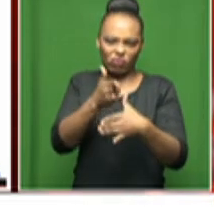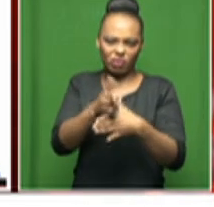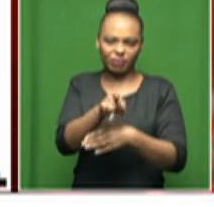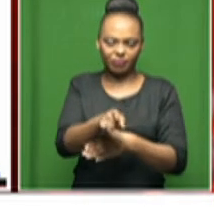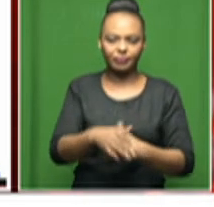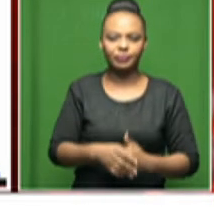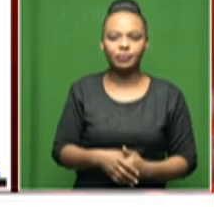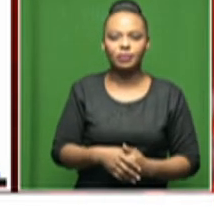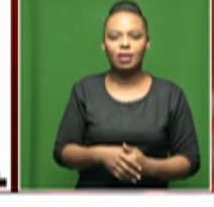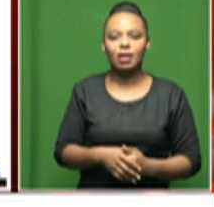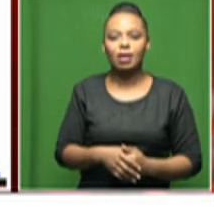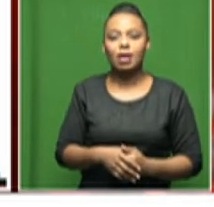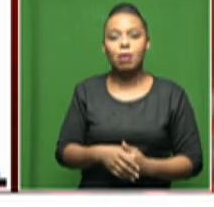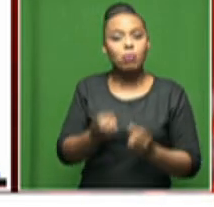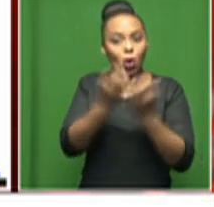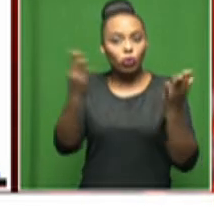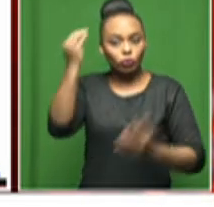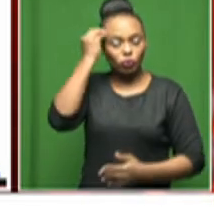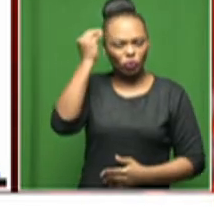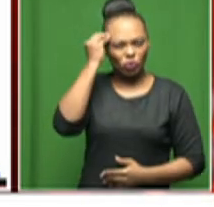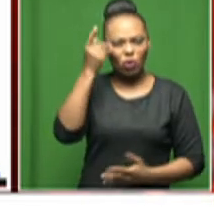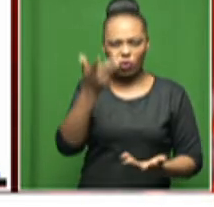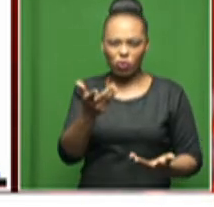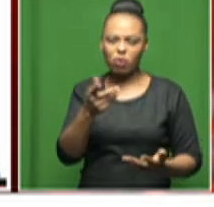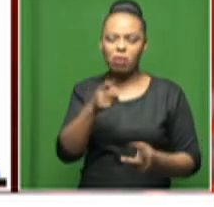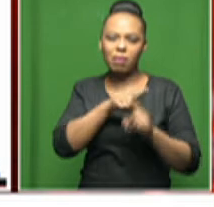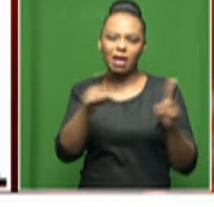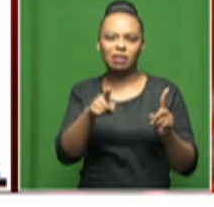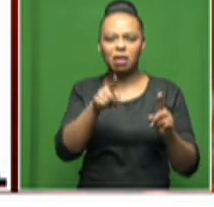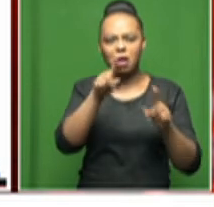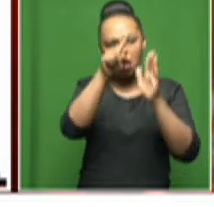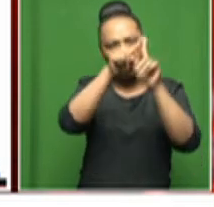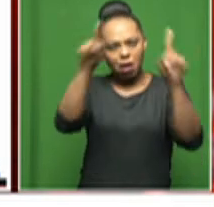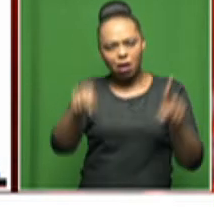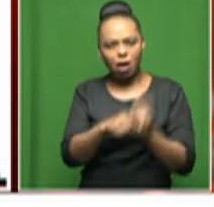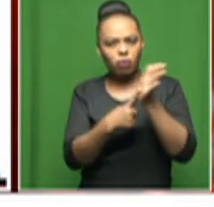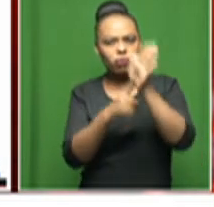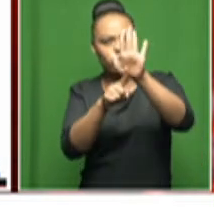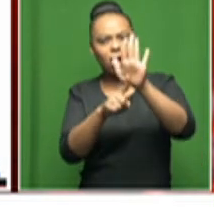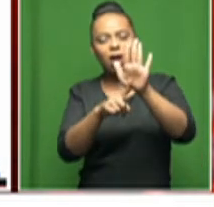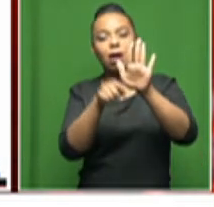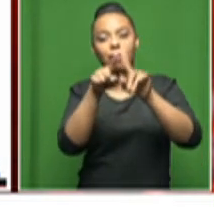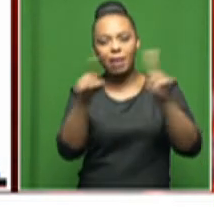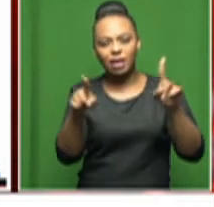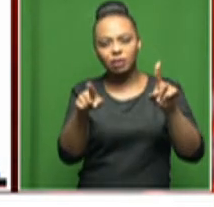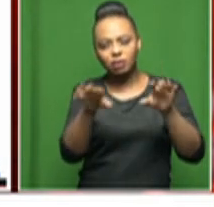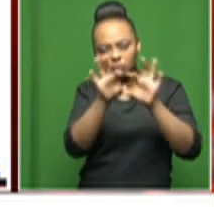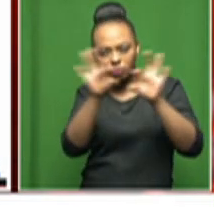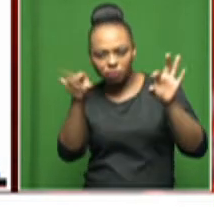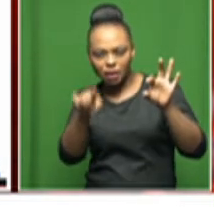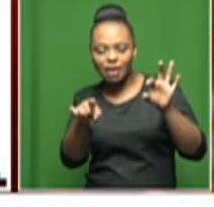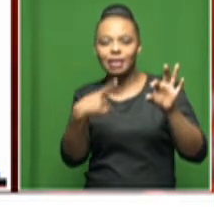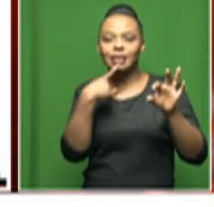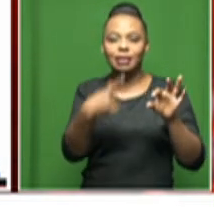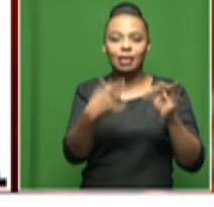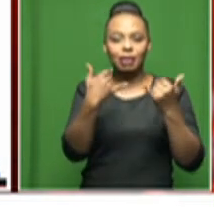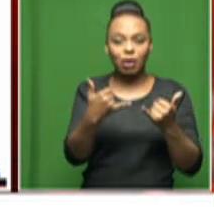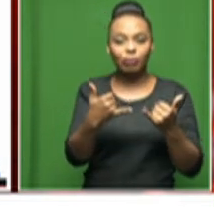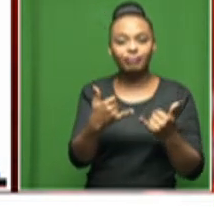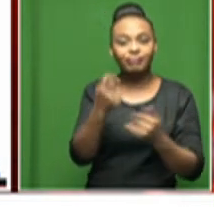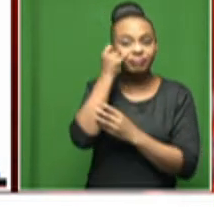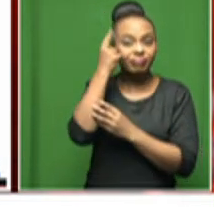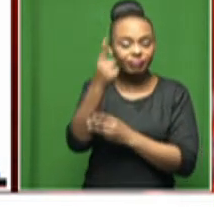Now, most of you would have known, and I don't expect you to really look at the slide or make much of it, but the bottom line is that in addition to vaccines